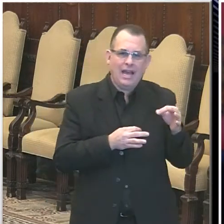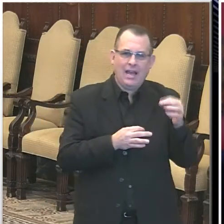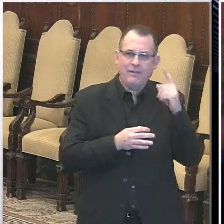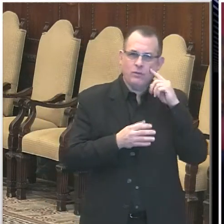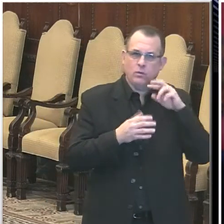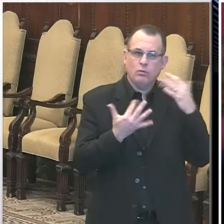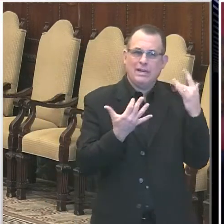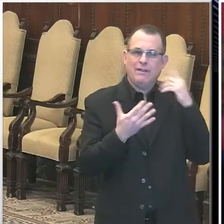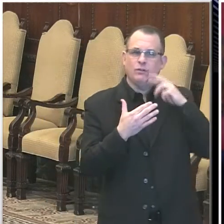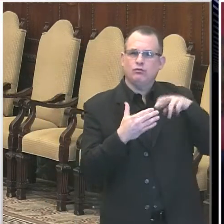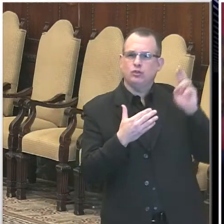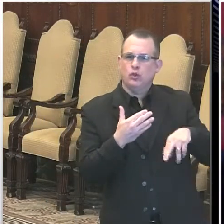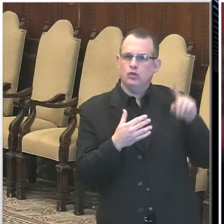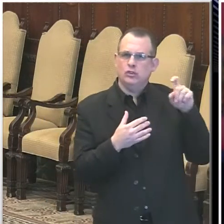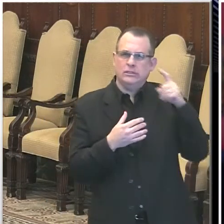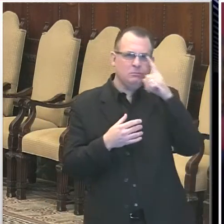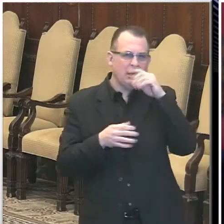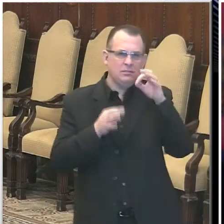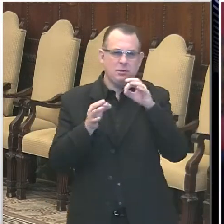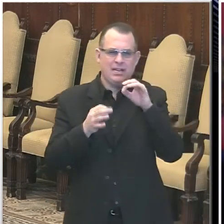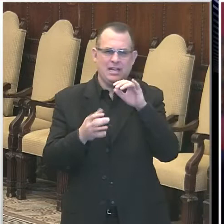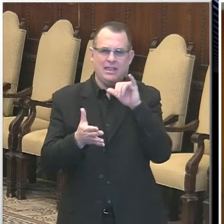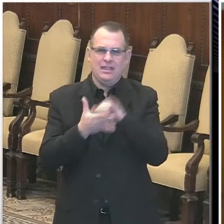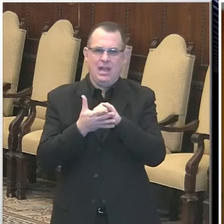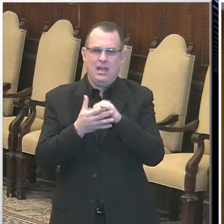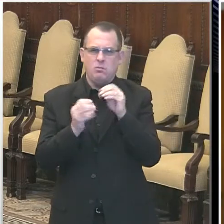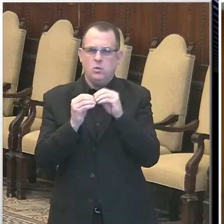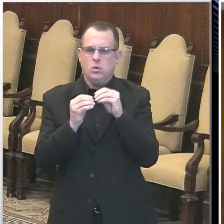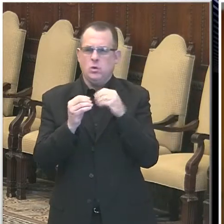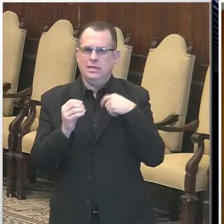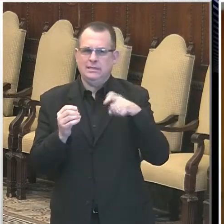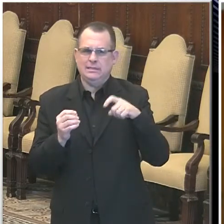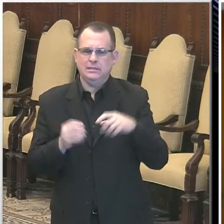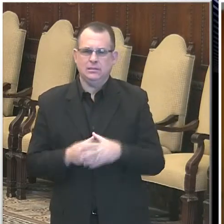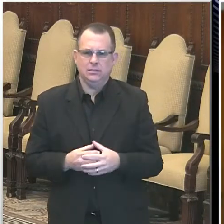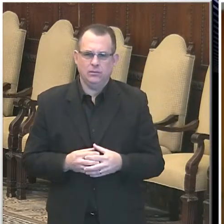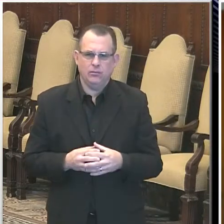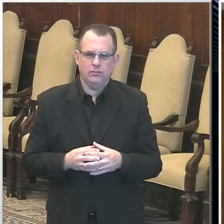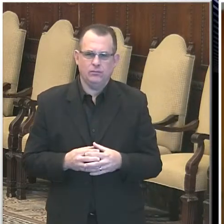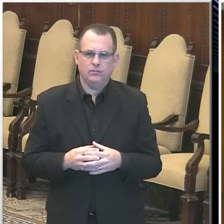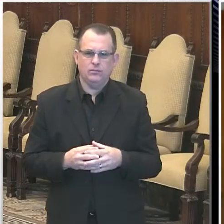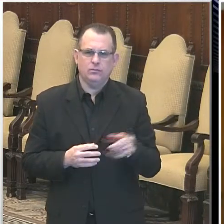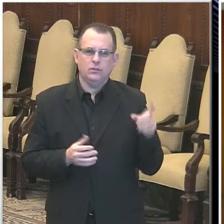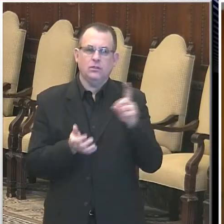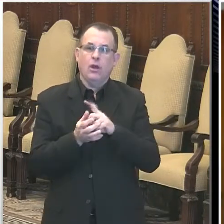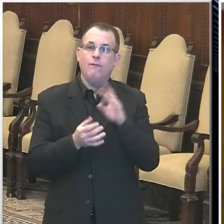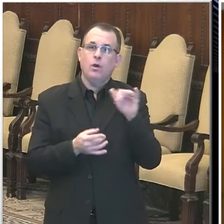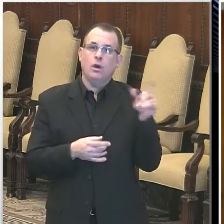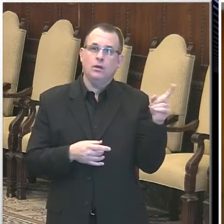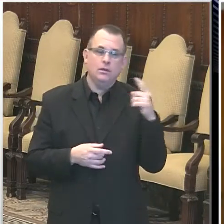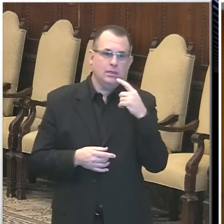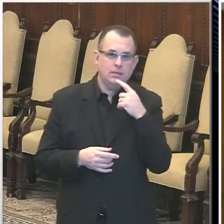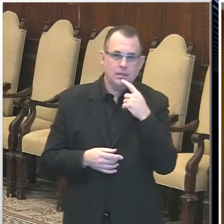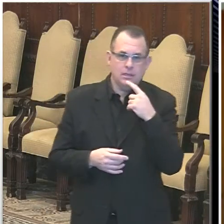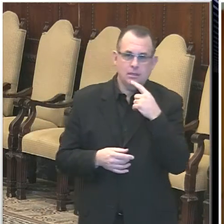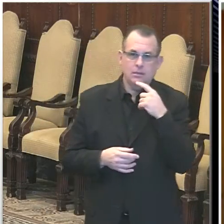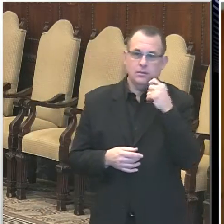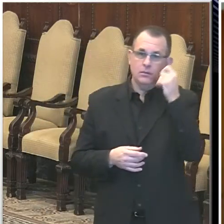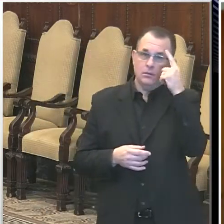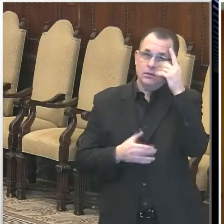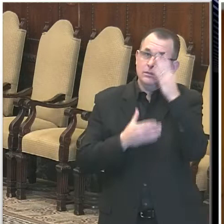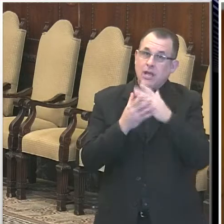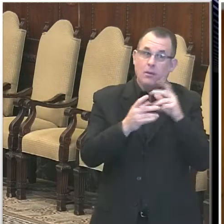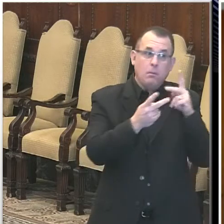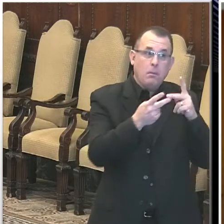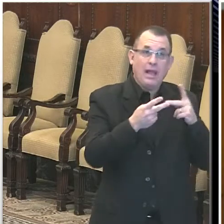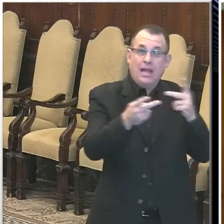about these figures over the weekend? Both of those. So some sites do not offer testing over the